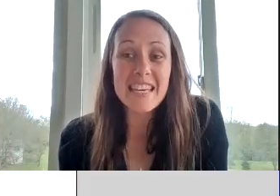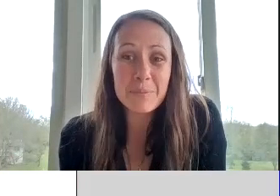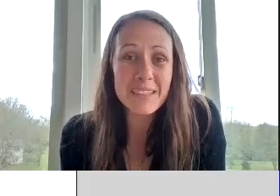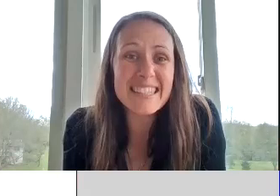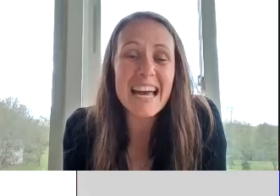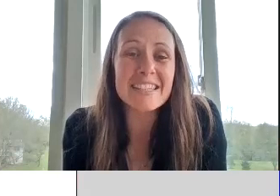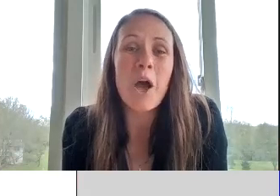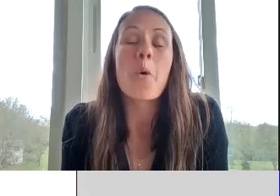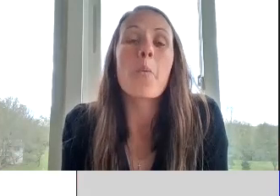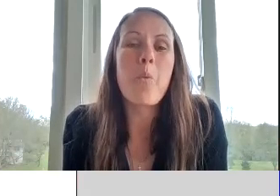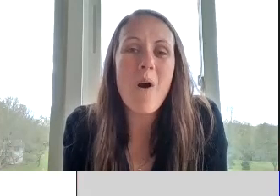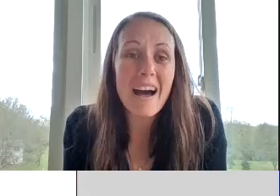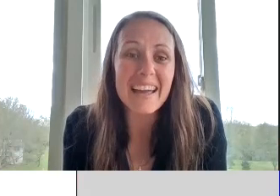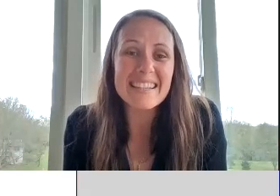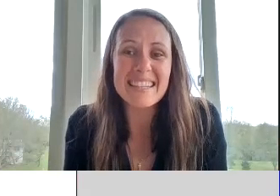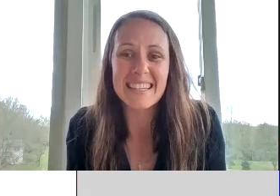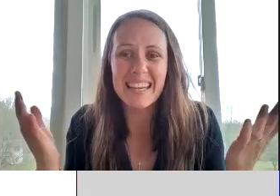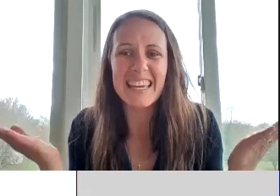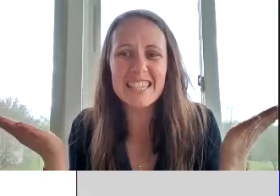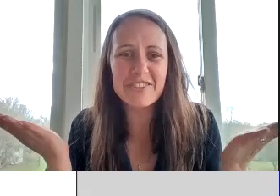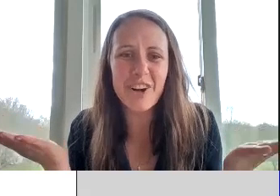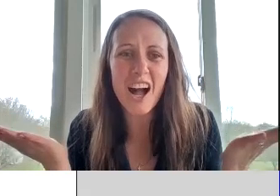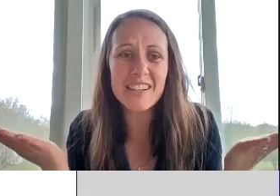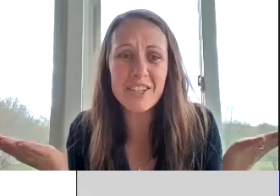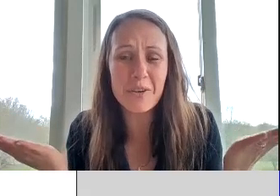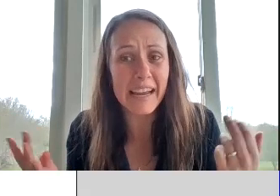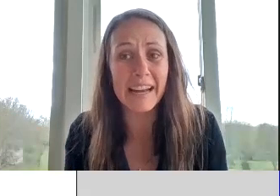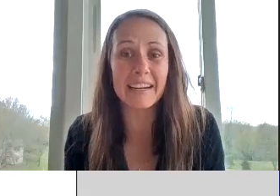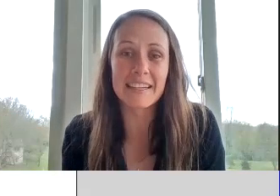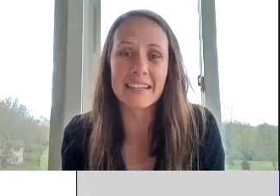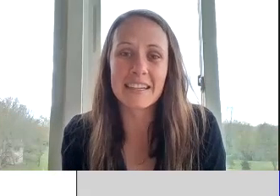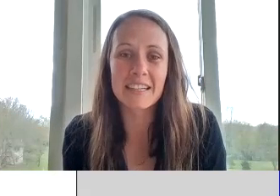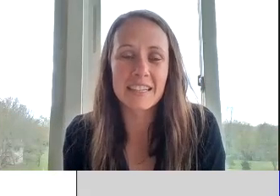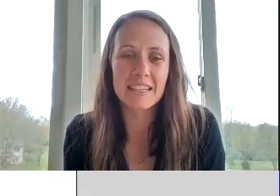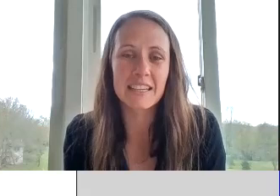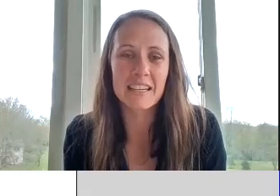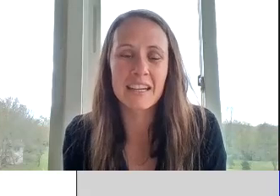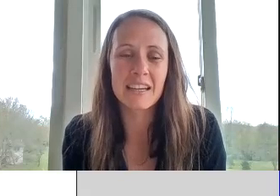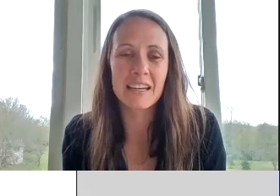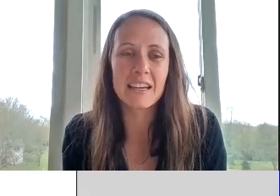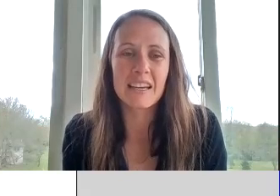Oh, this one says, what is the frog doing?